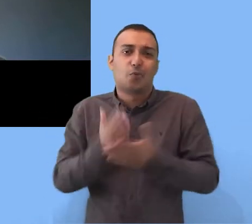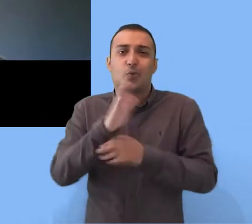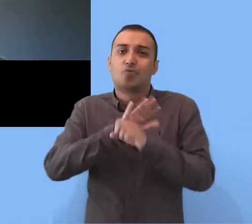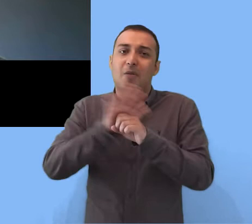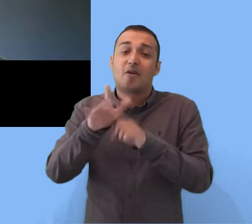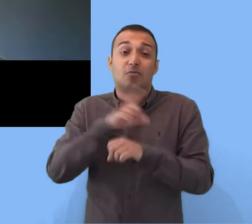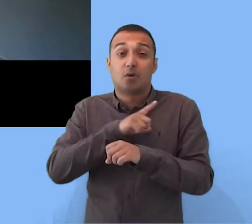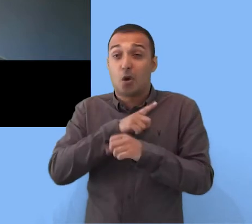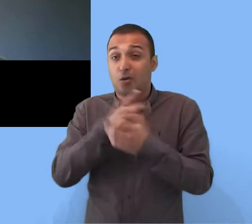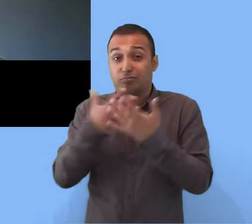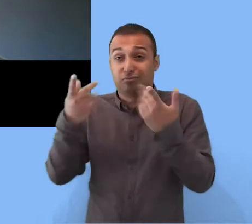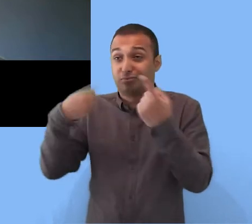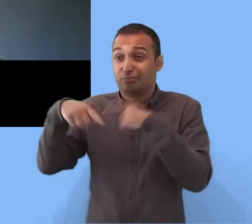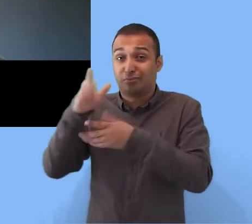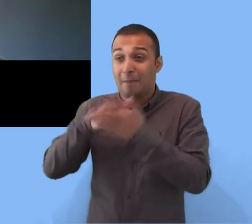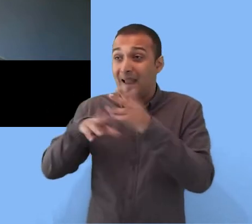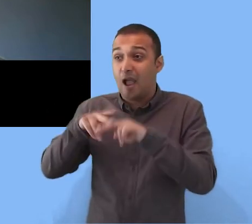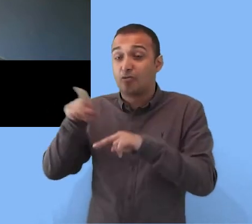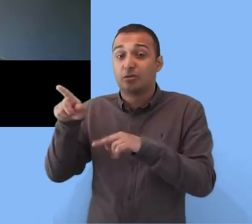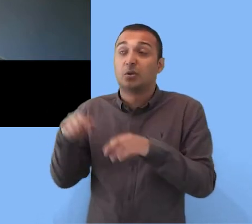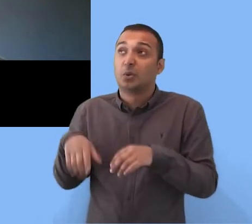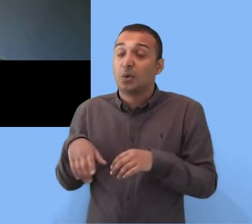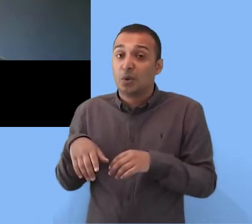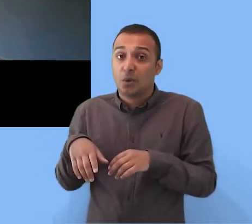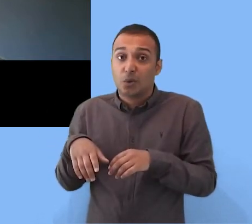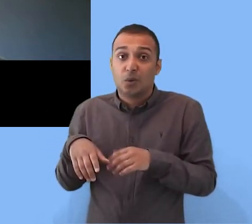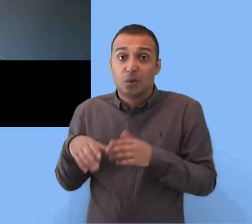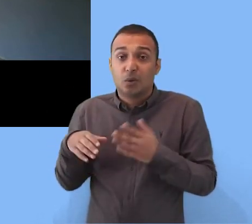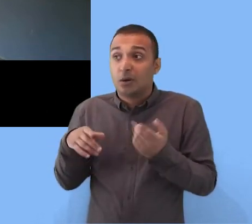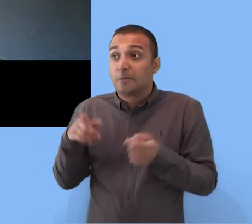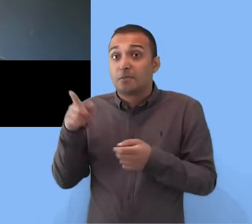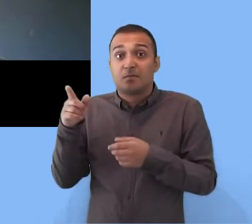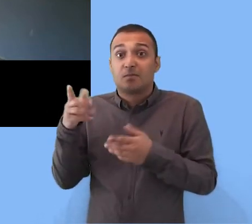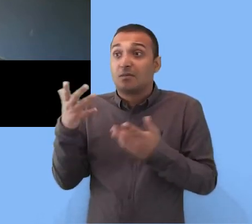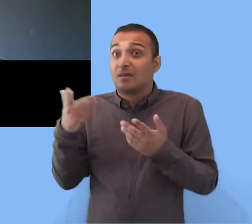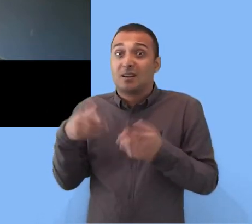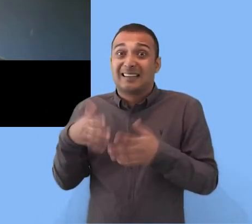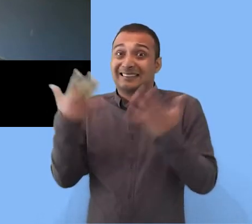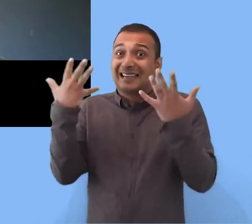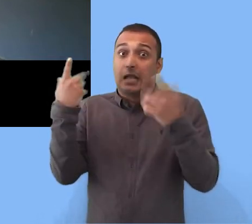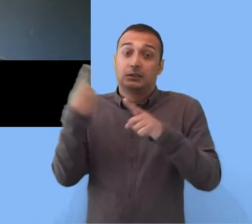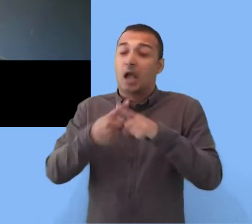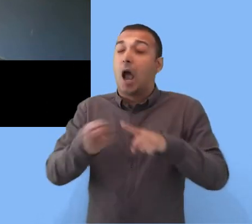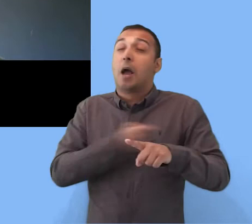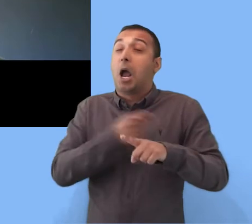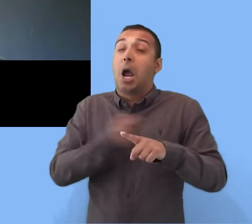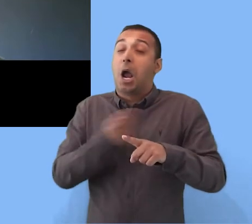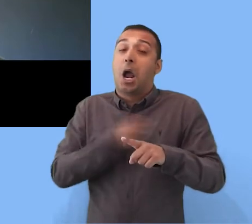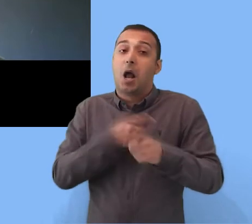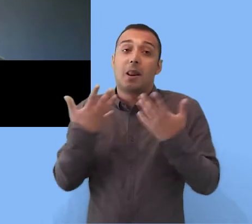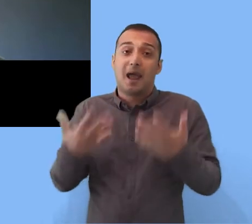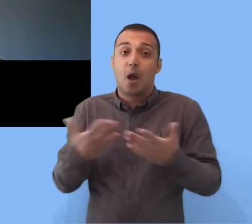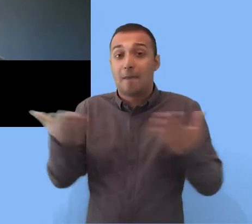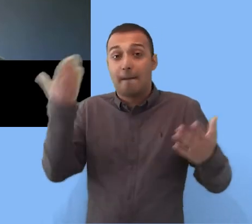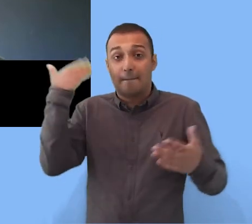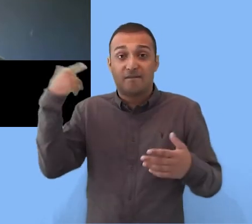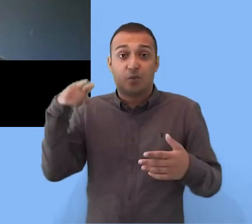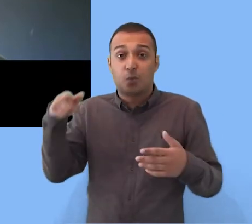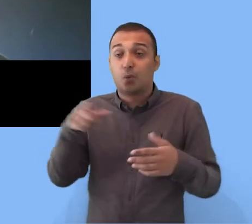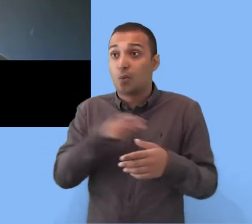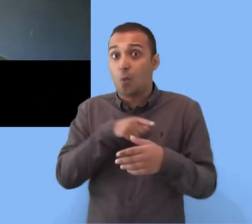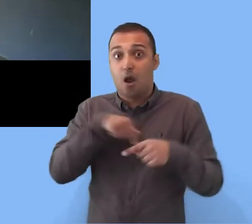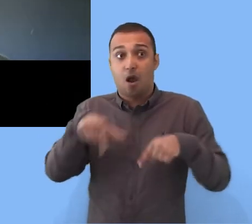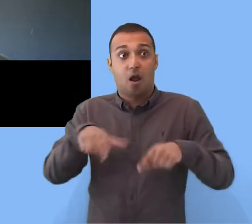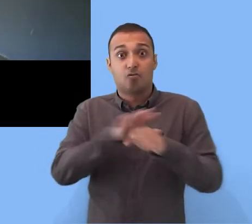are 10 times as much more anxious about bringing their children into a